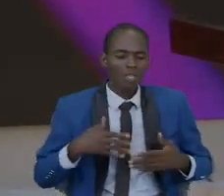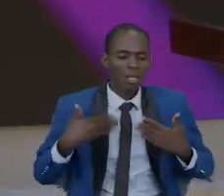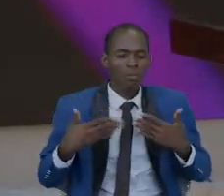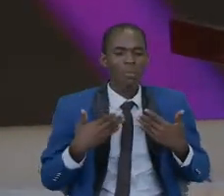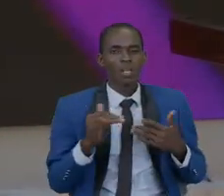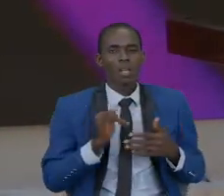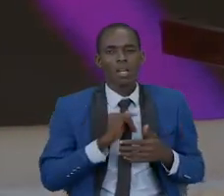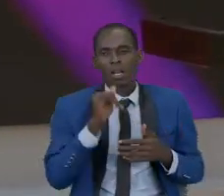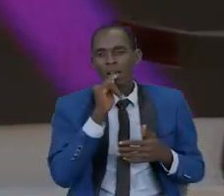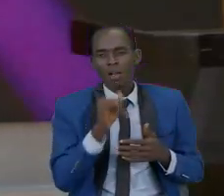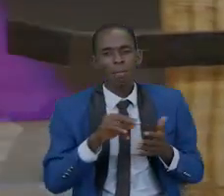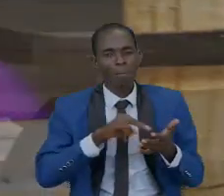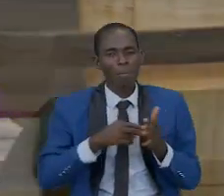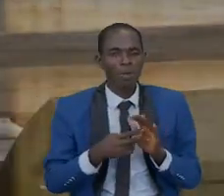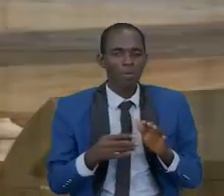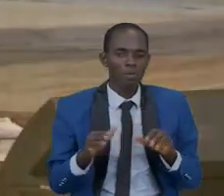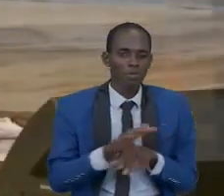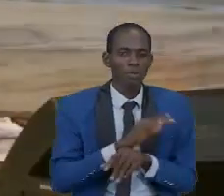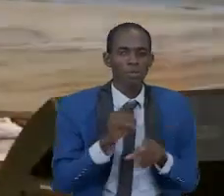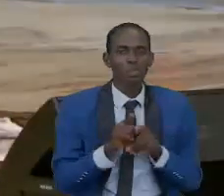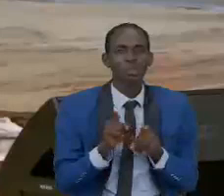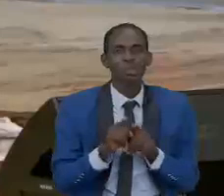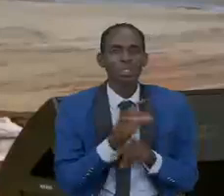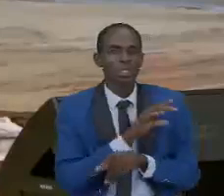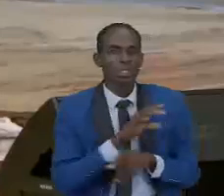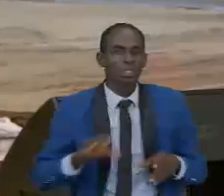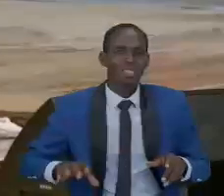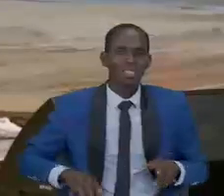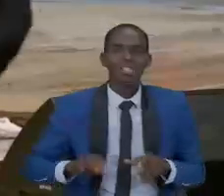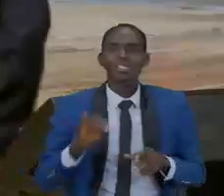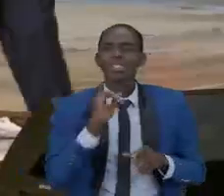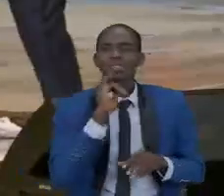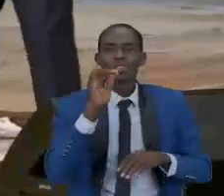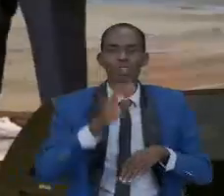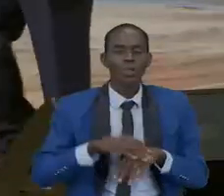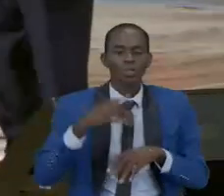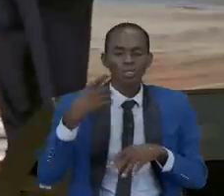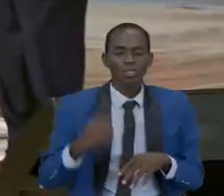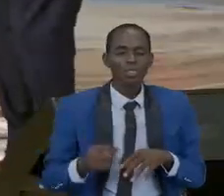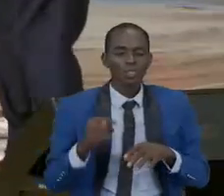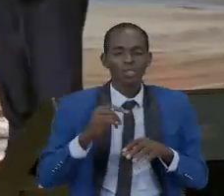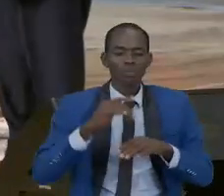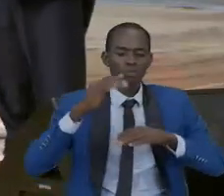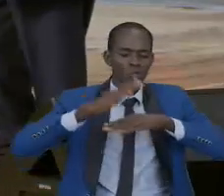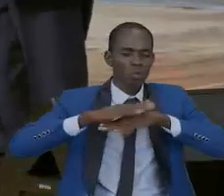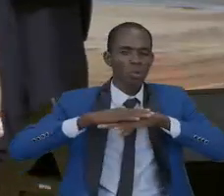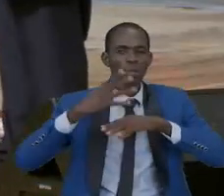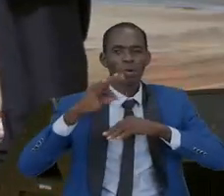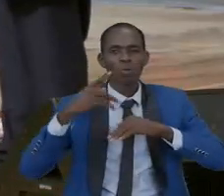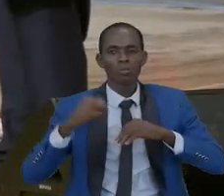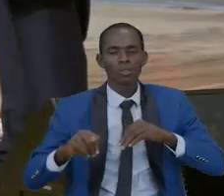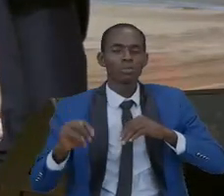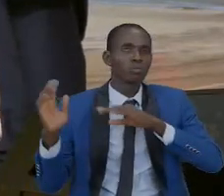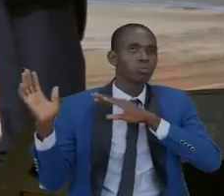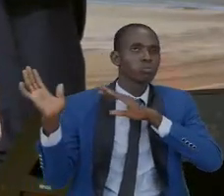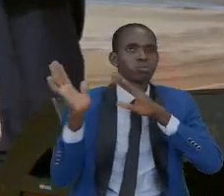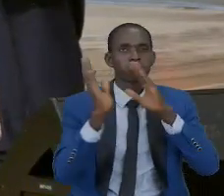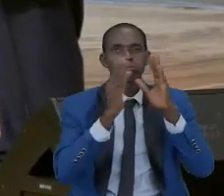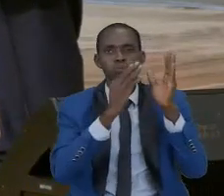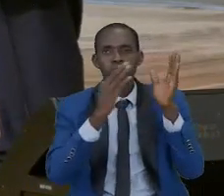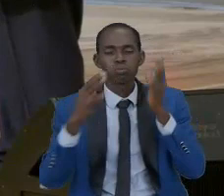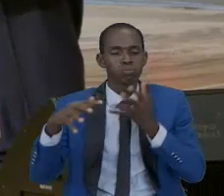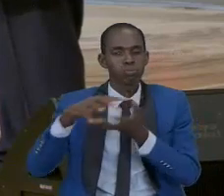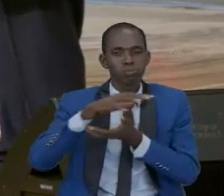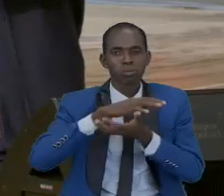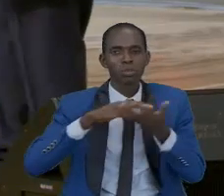purposeful and purposeful Christ is on top of the stormy sea I'm on top of the stormy sea because the life